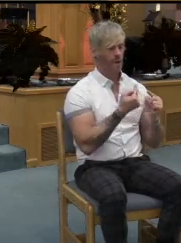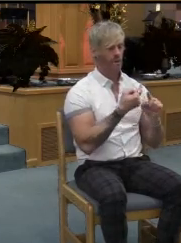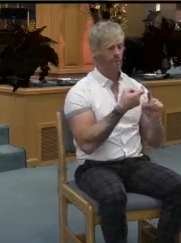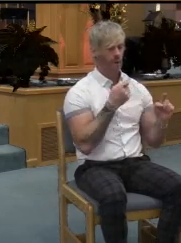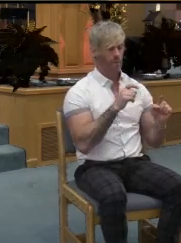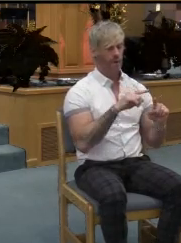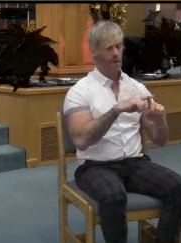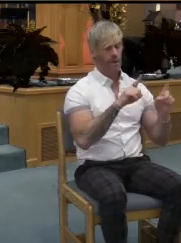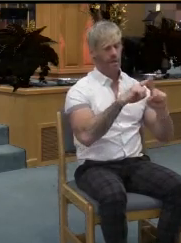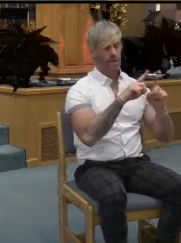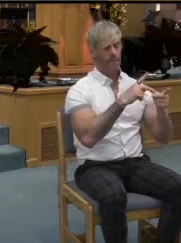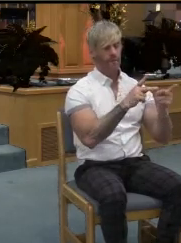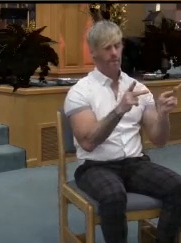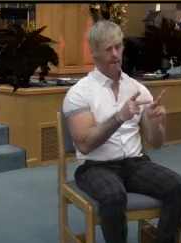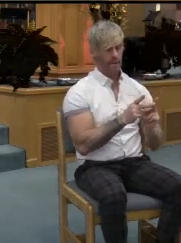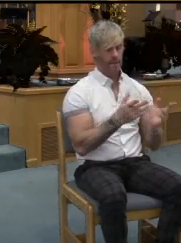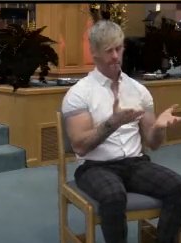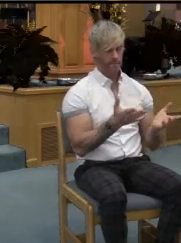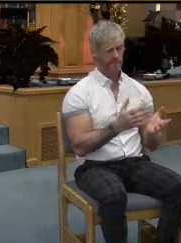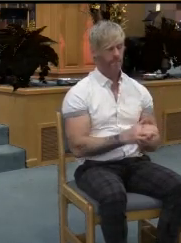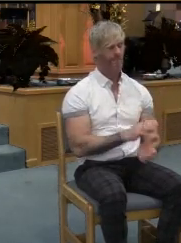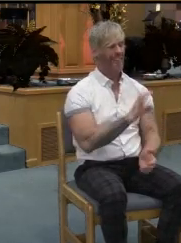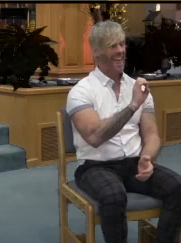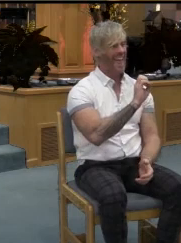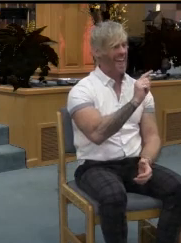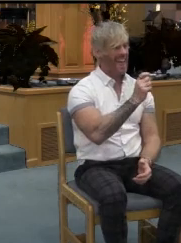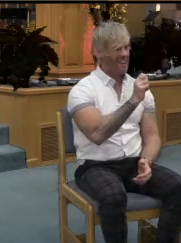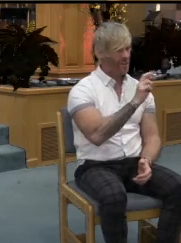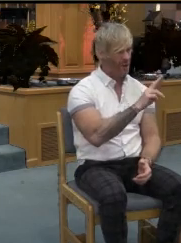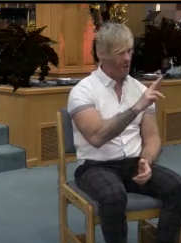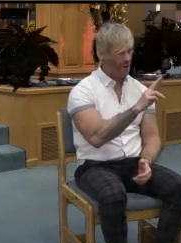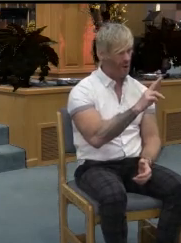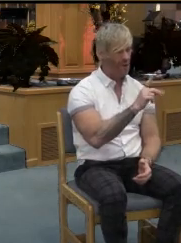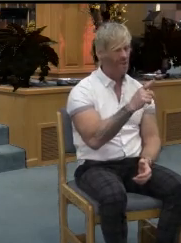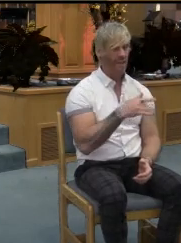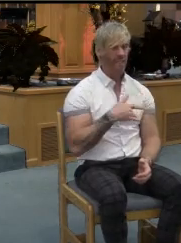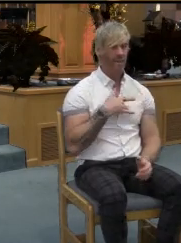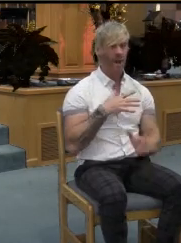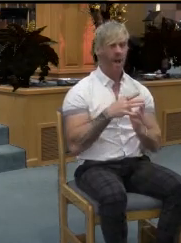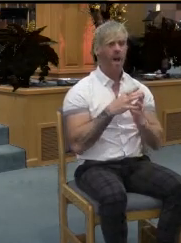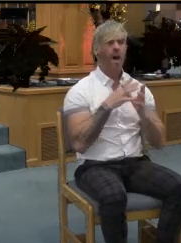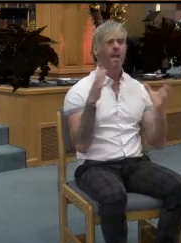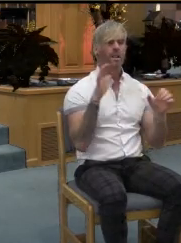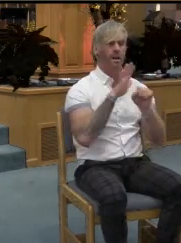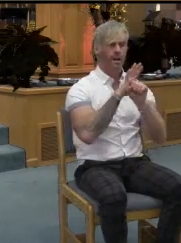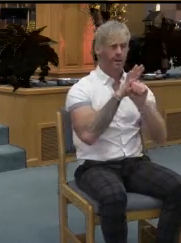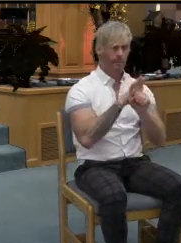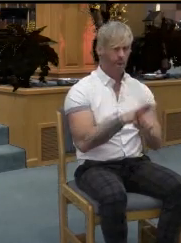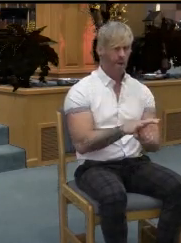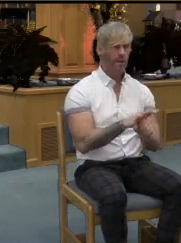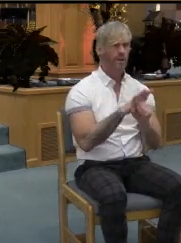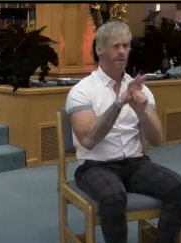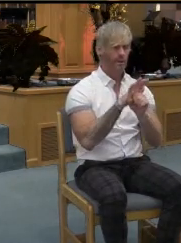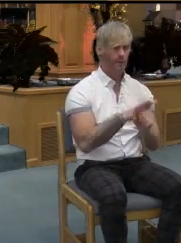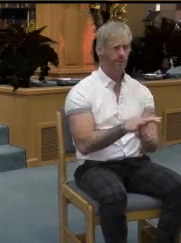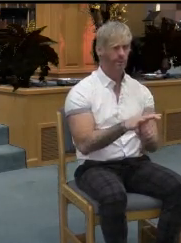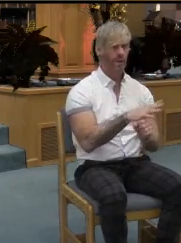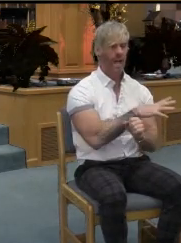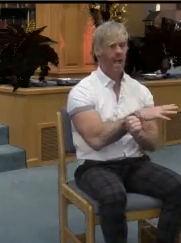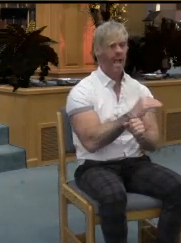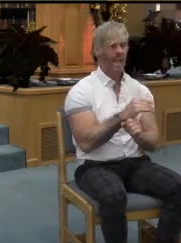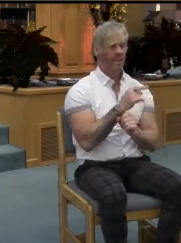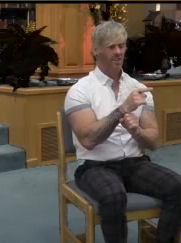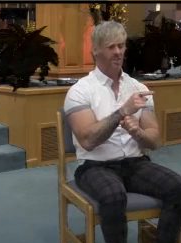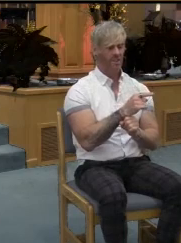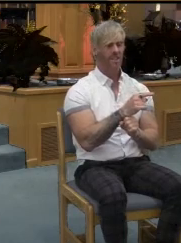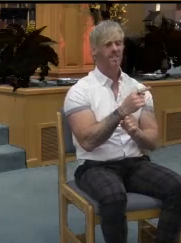a time as this. My friend, she was under a lot of pressure. Esther was. And she operated by faith